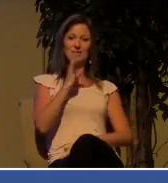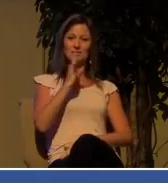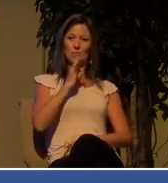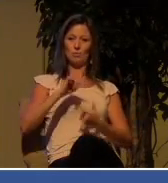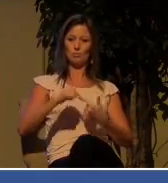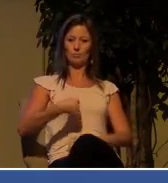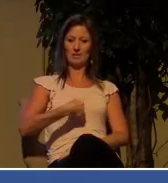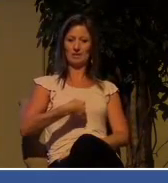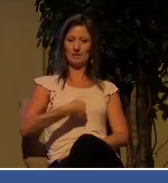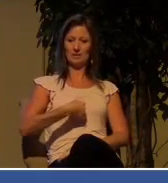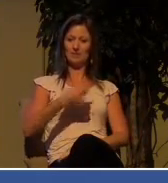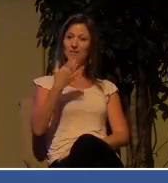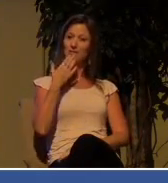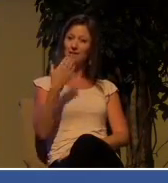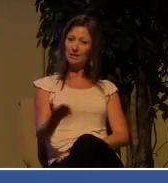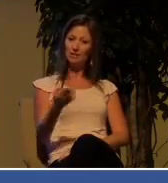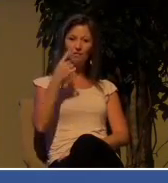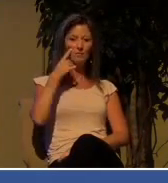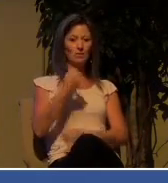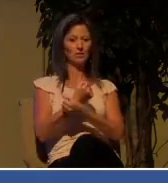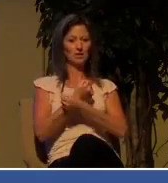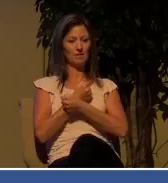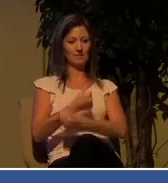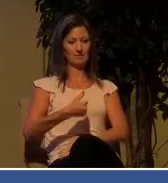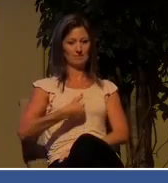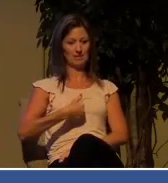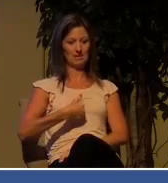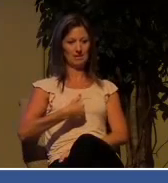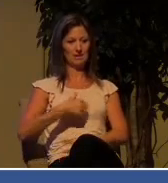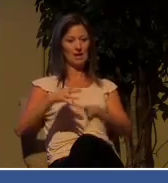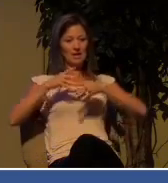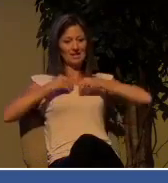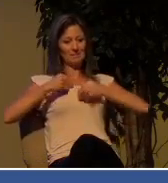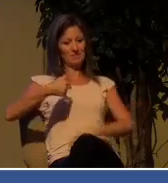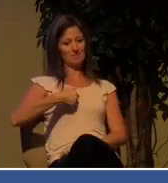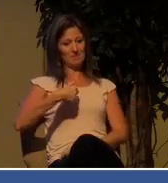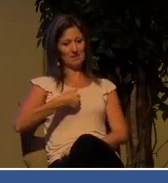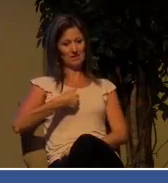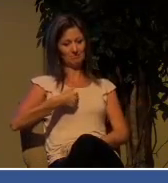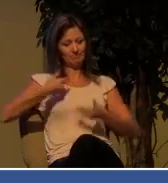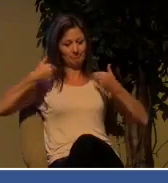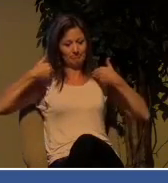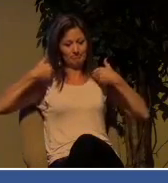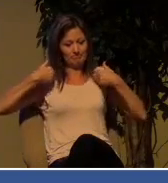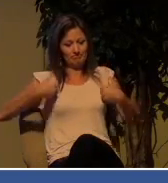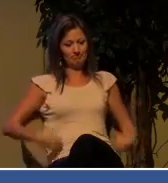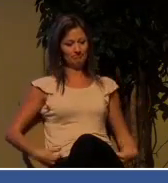Thank you for loving me and accepting me just as I was.